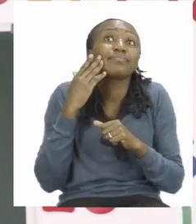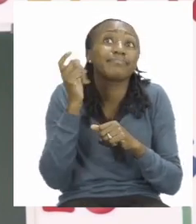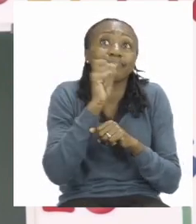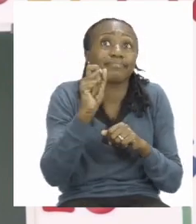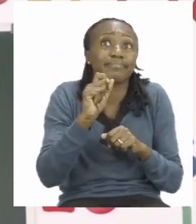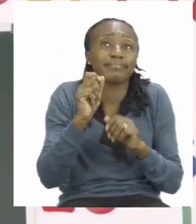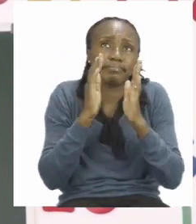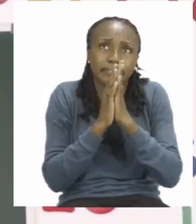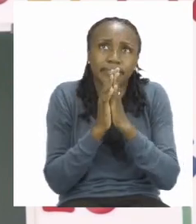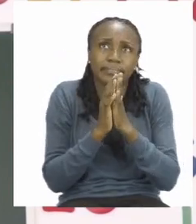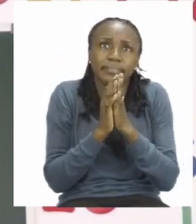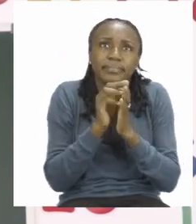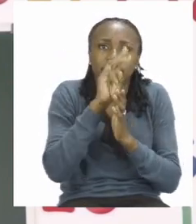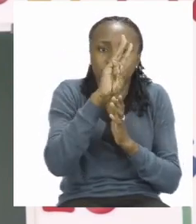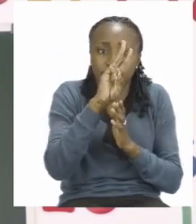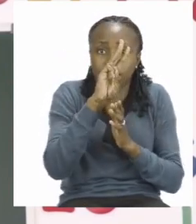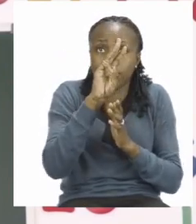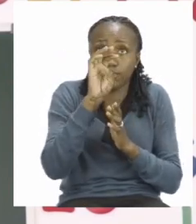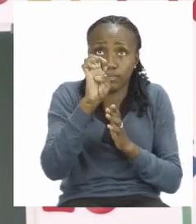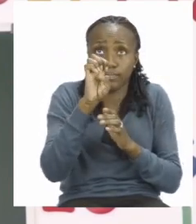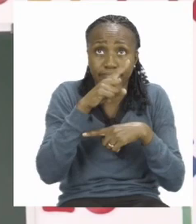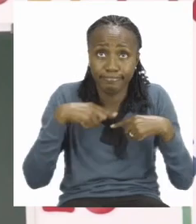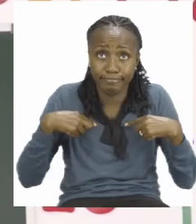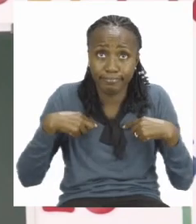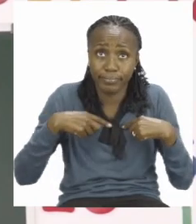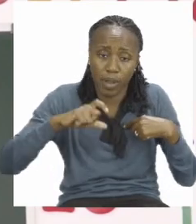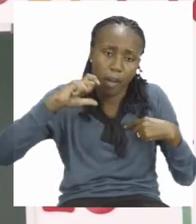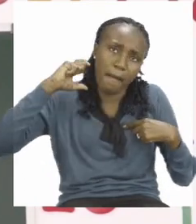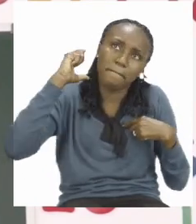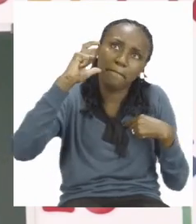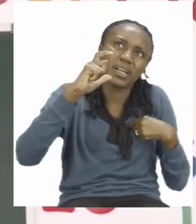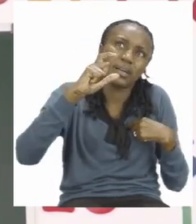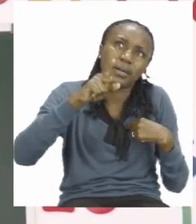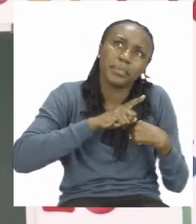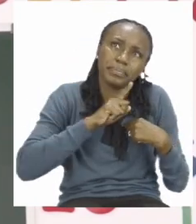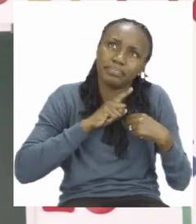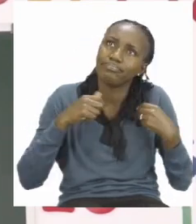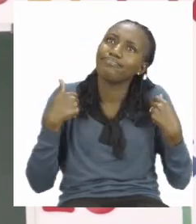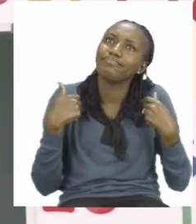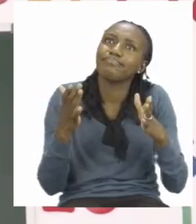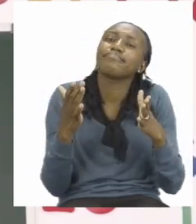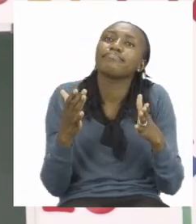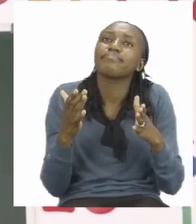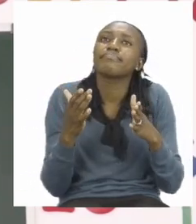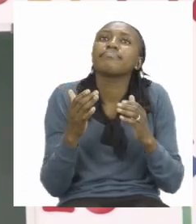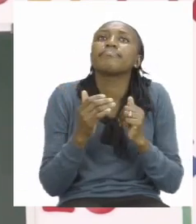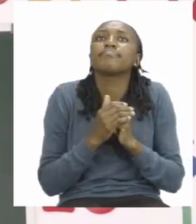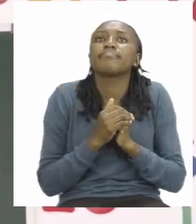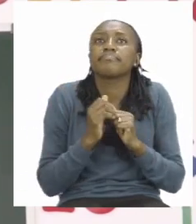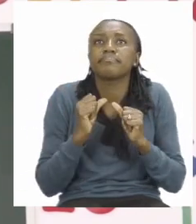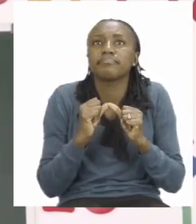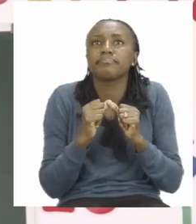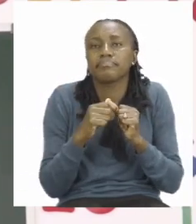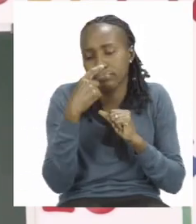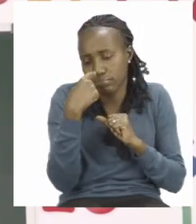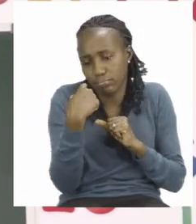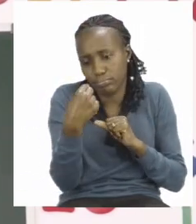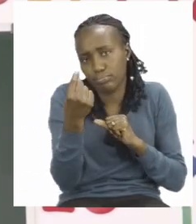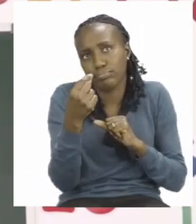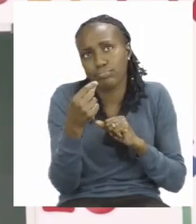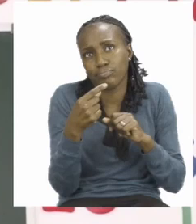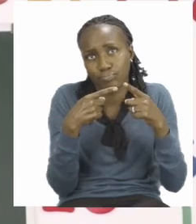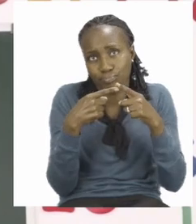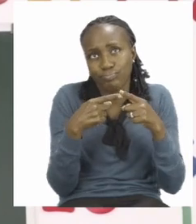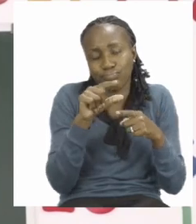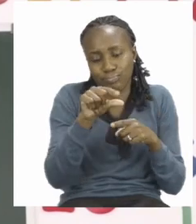this work, make sure you start with capital letter W. And then we move on to say, we